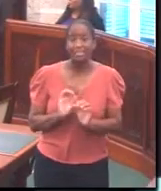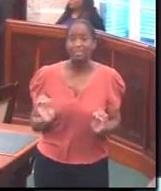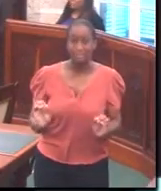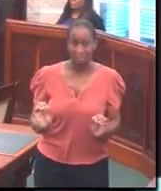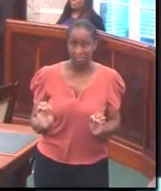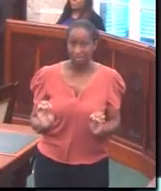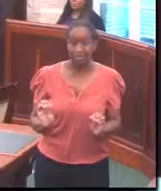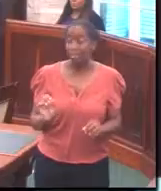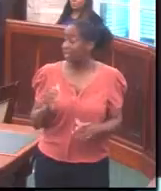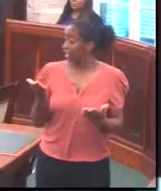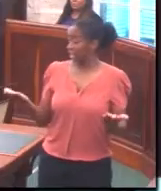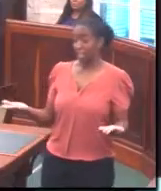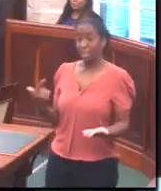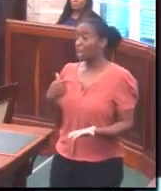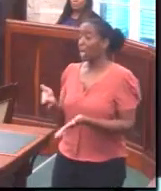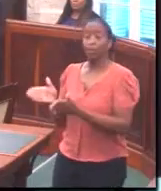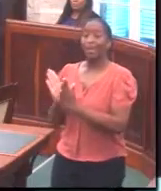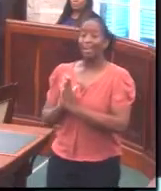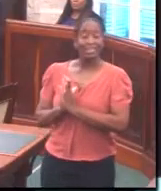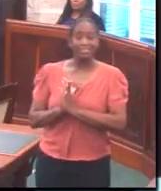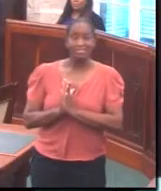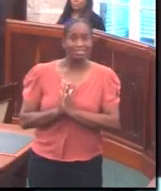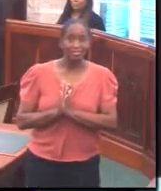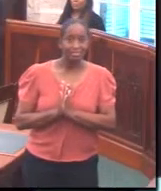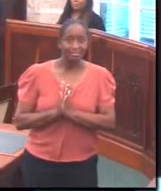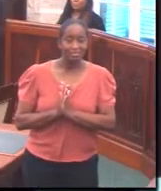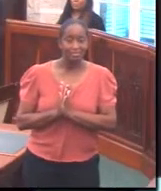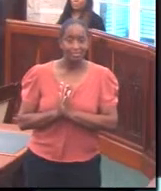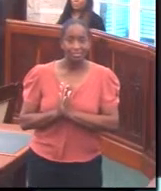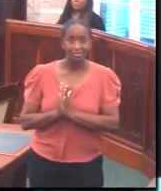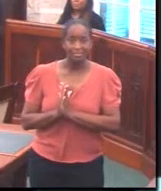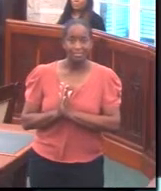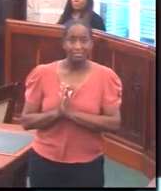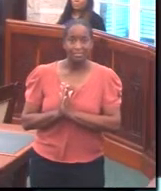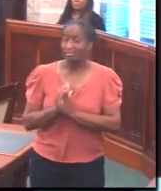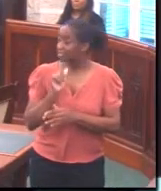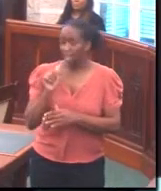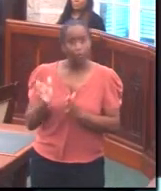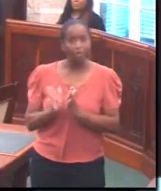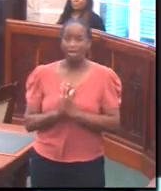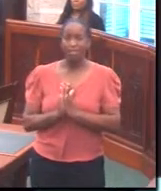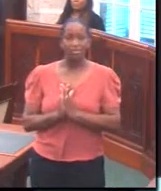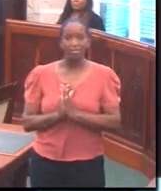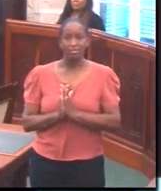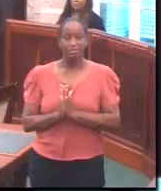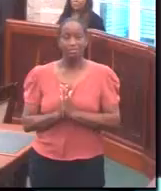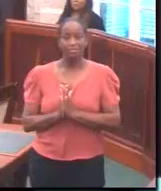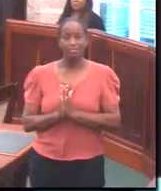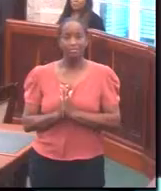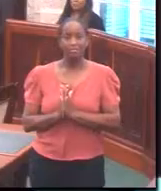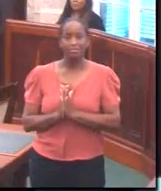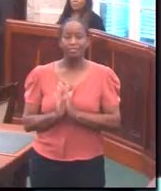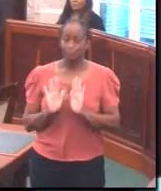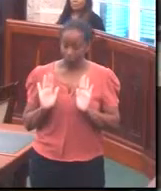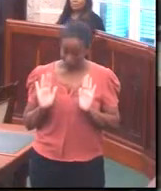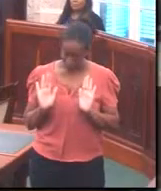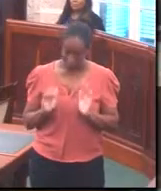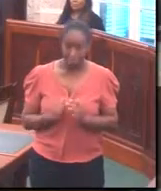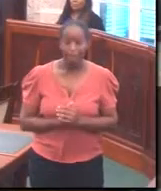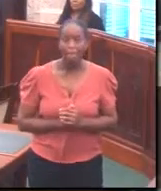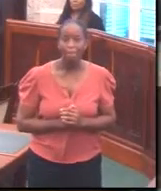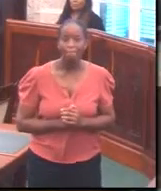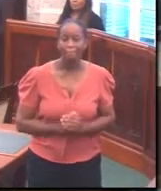I don't ask in this honourable chamber. I don't ask in this honourable chamber. All right, I almost said something,